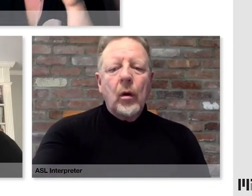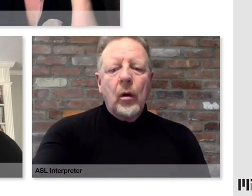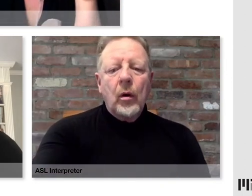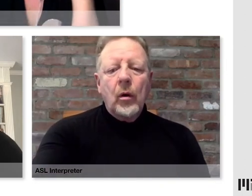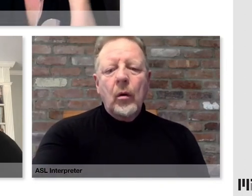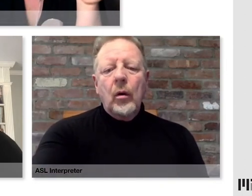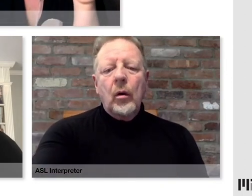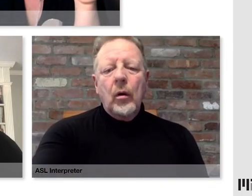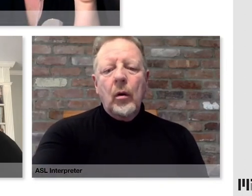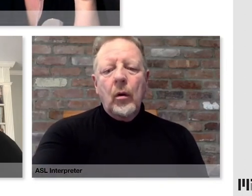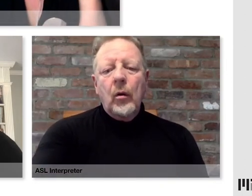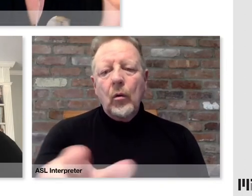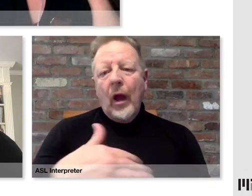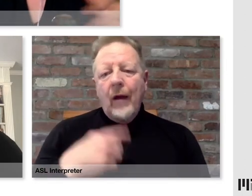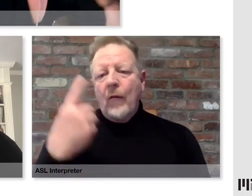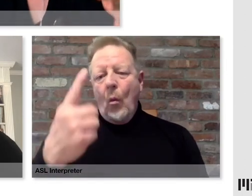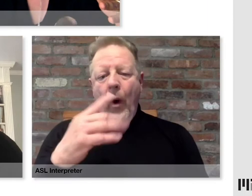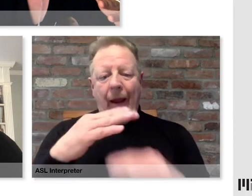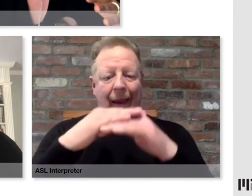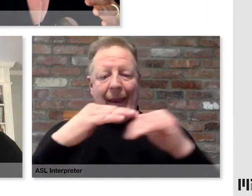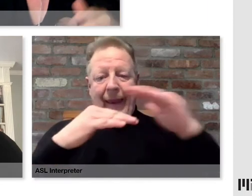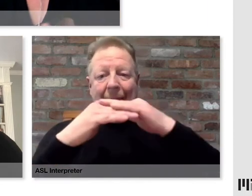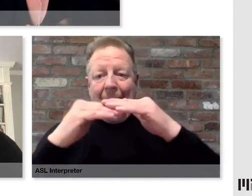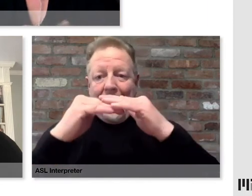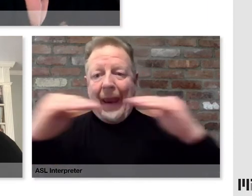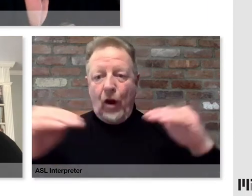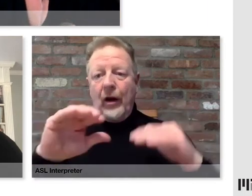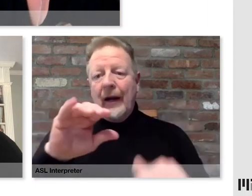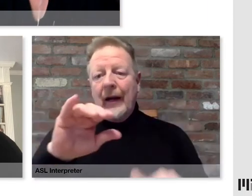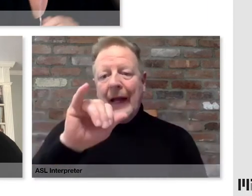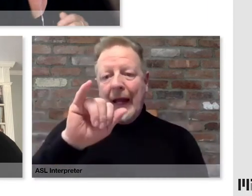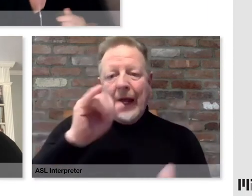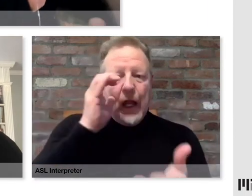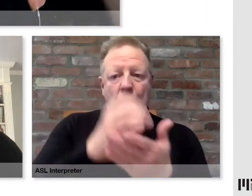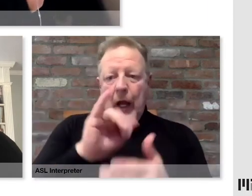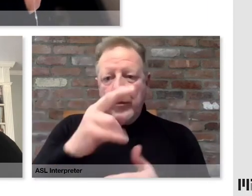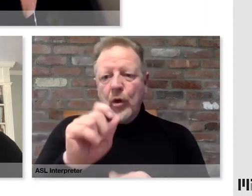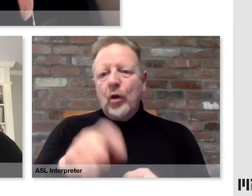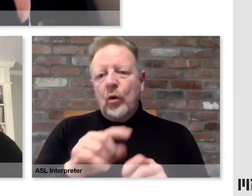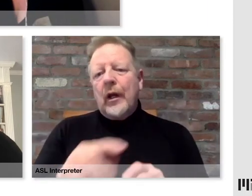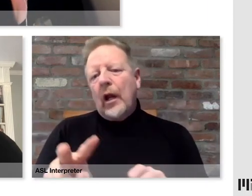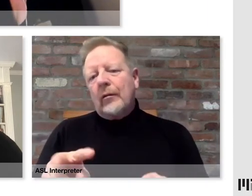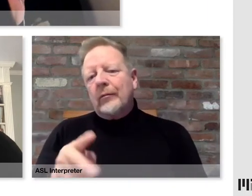one layered imagery, you could fork it all the time. Fork tongues.